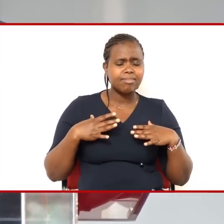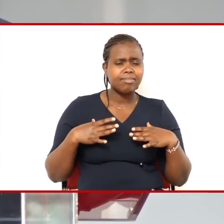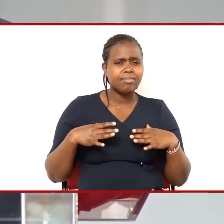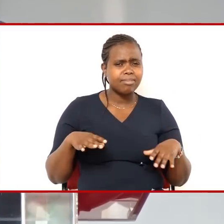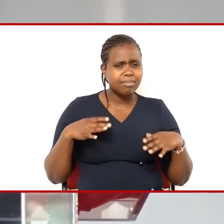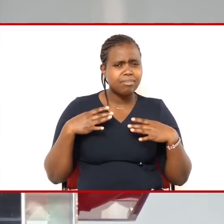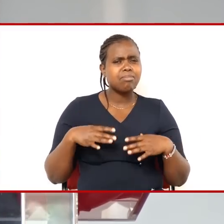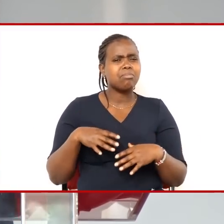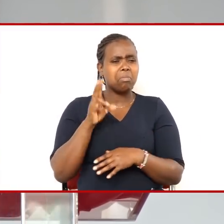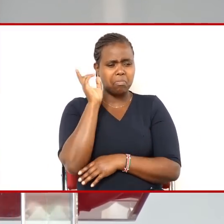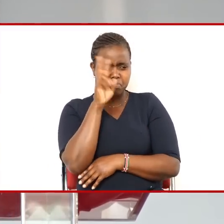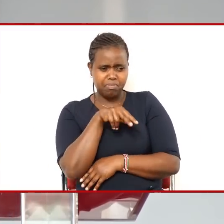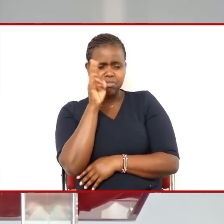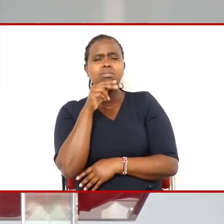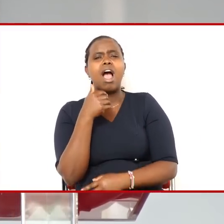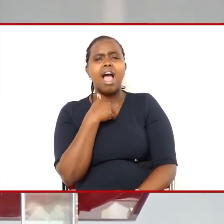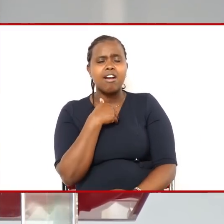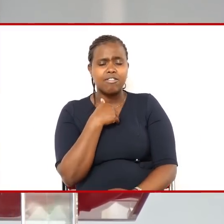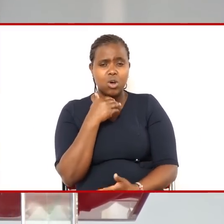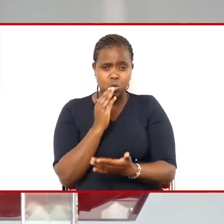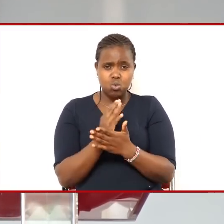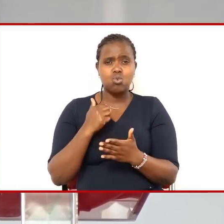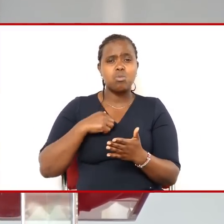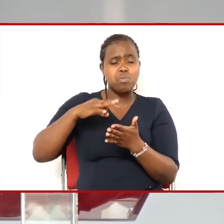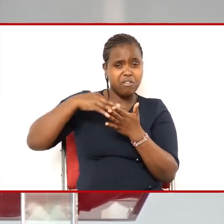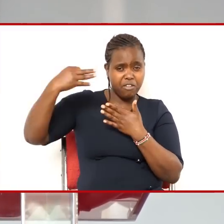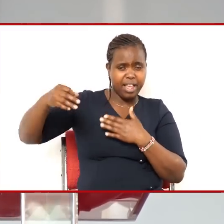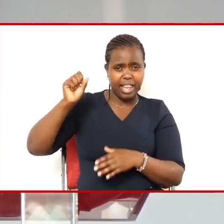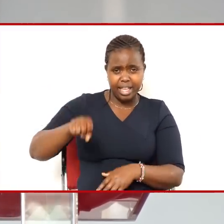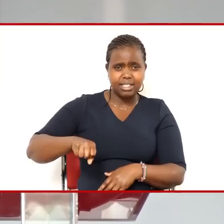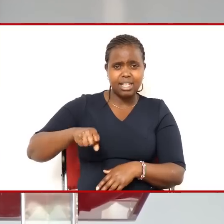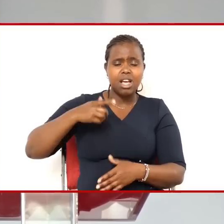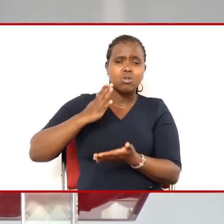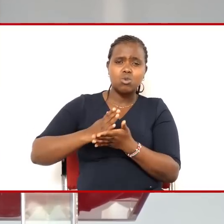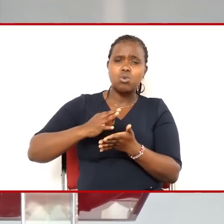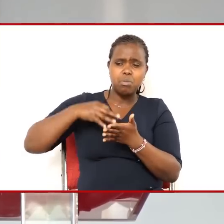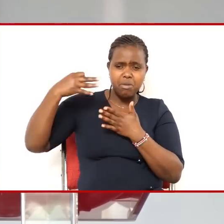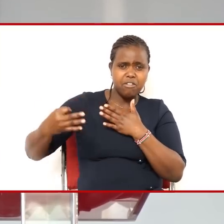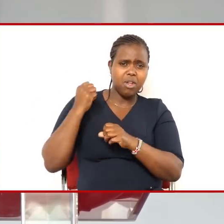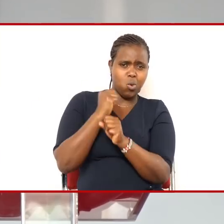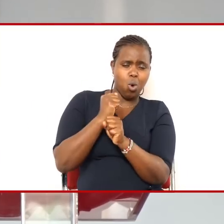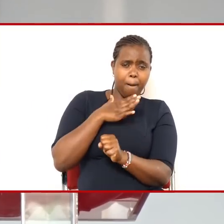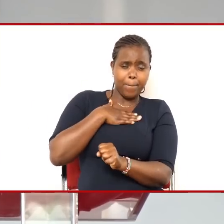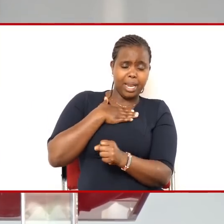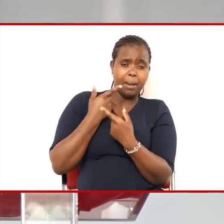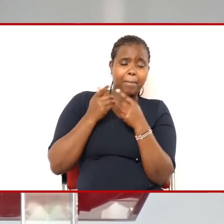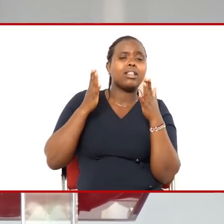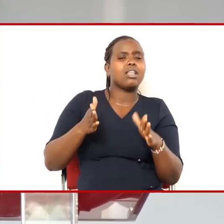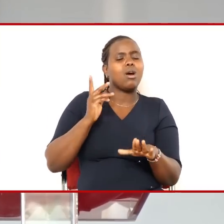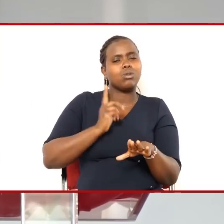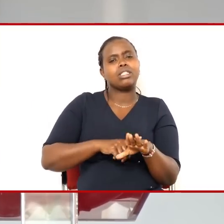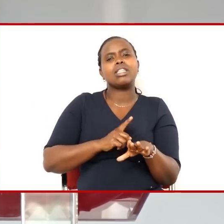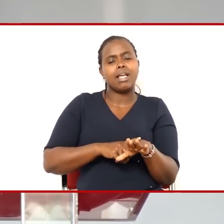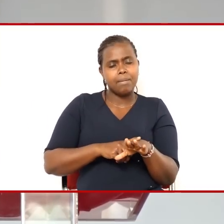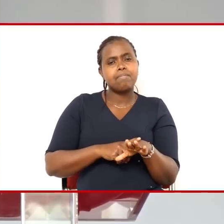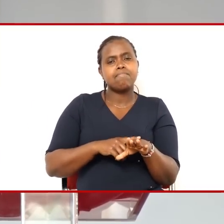being looked down upon. Yes, I've failed my God. I've failed in my duty. But the time has